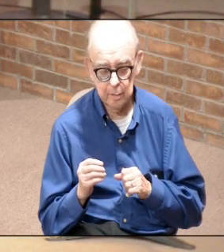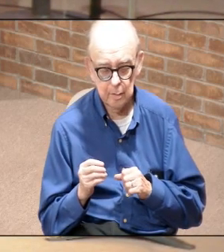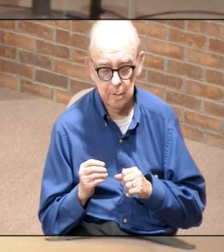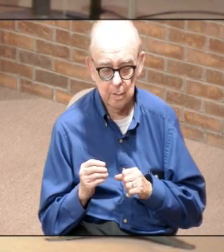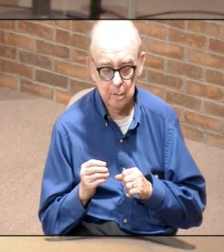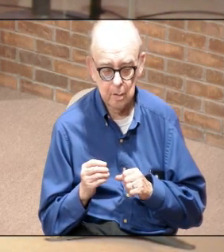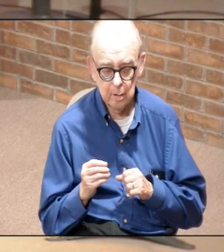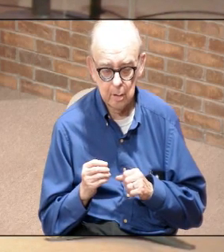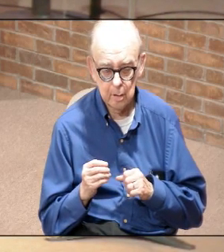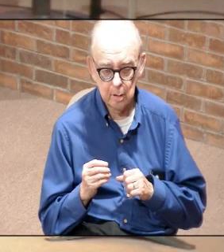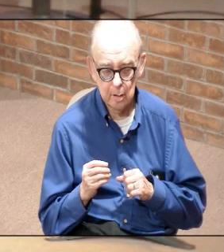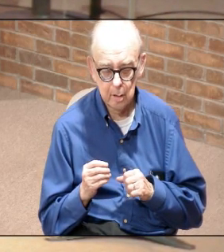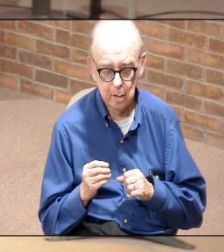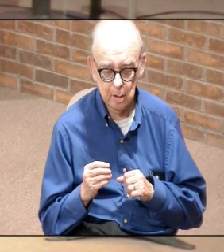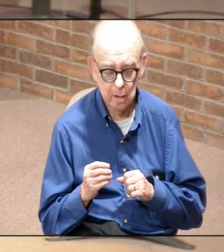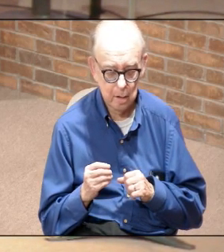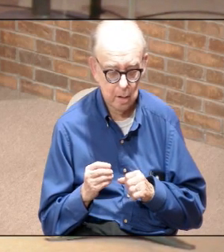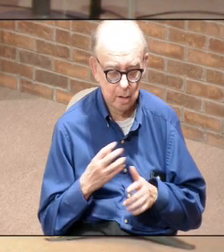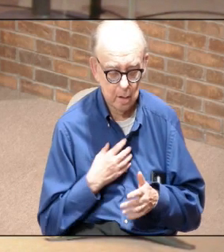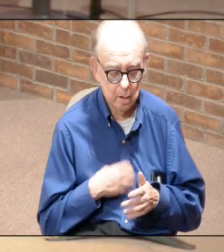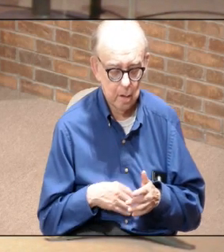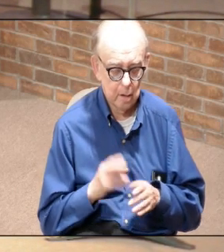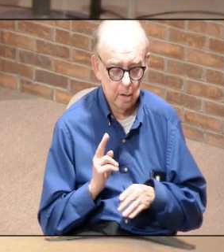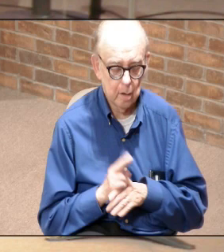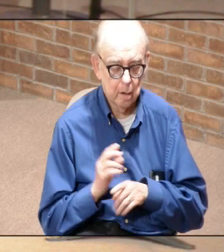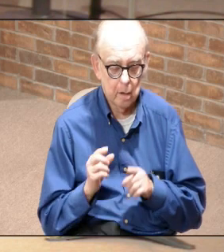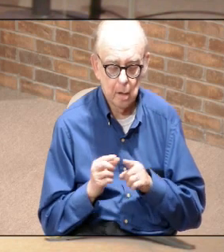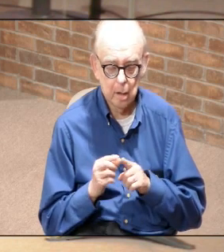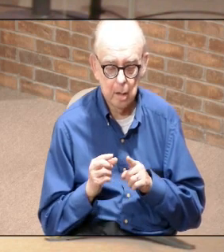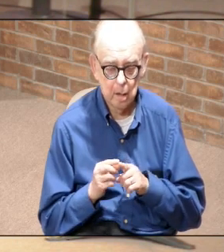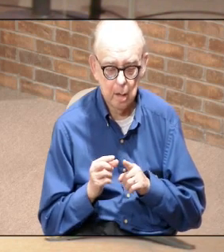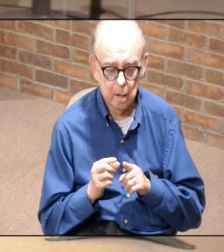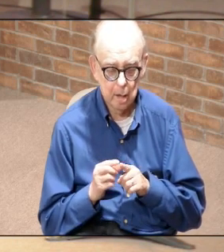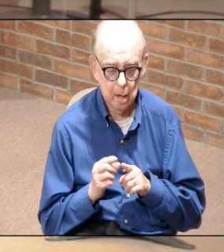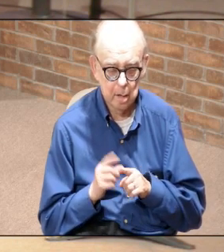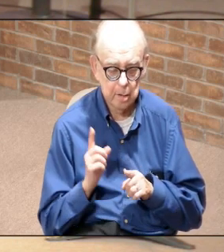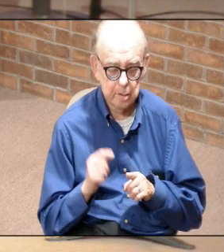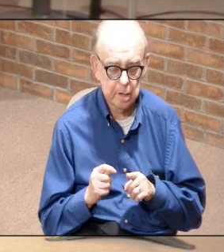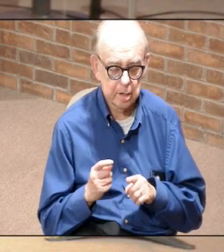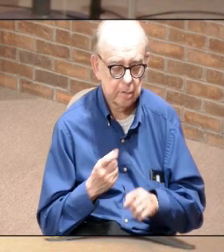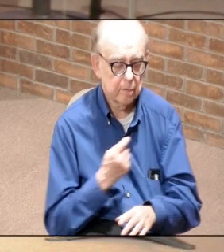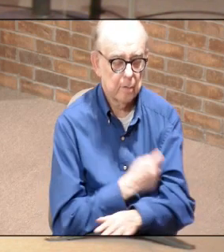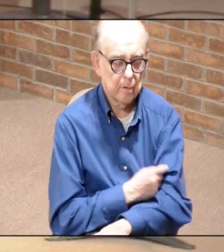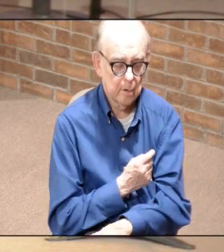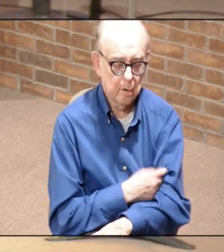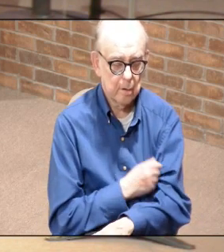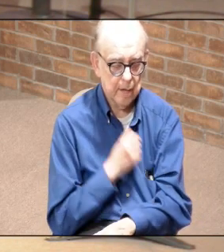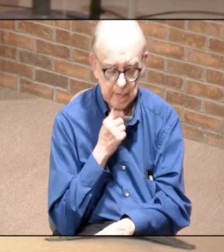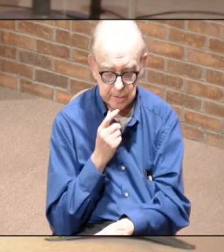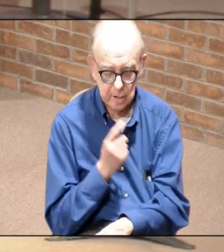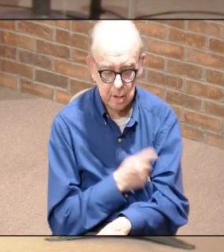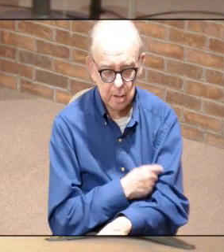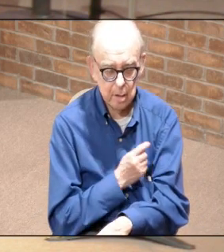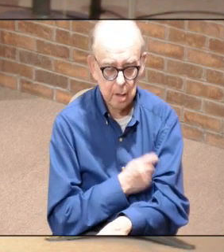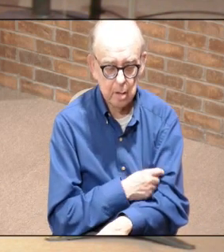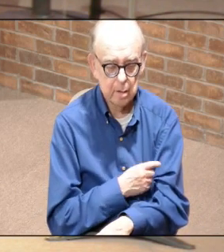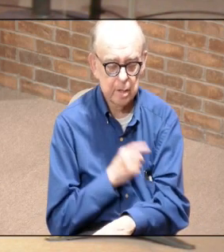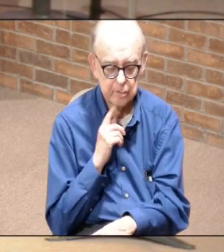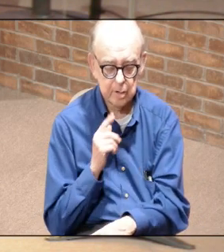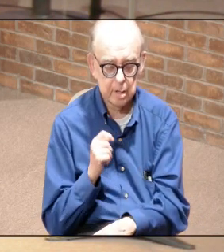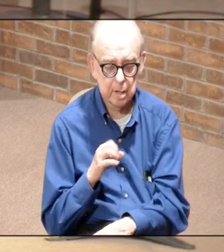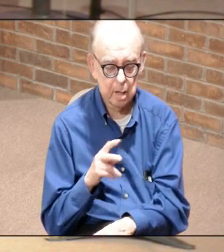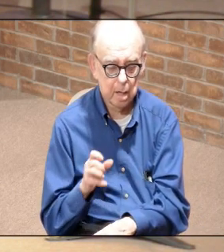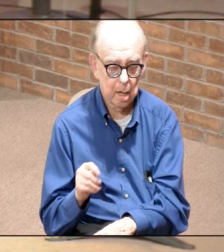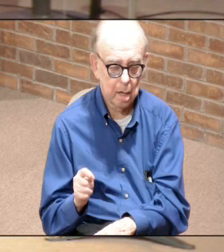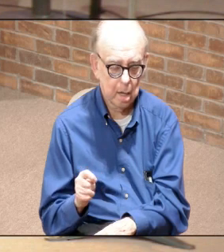Okay? I wish they would quit using the word, you need to get your vaccination, because it is not a vaccination. It is a shot.